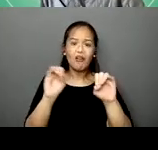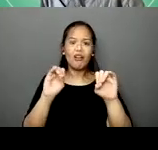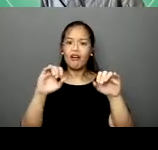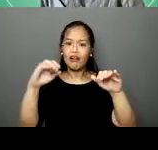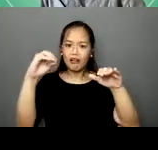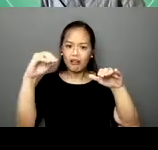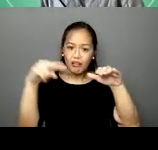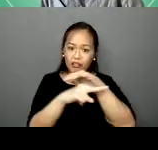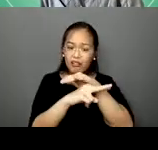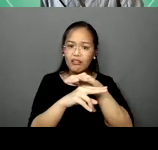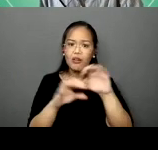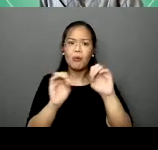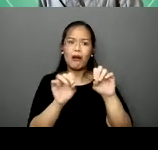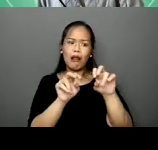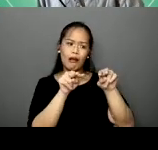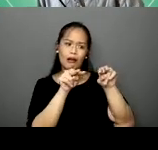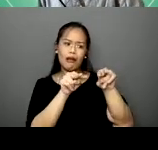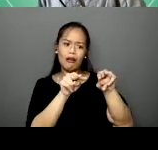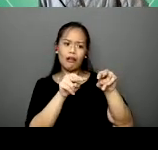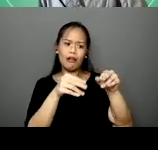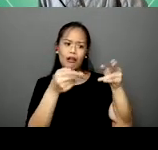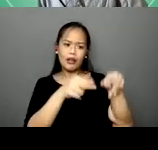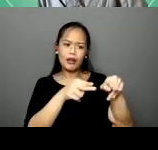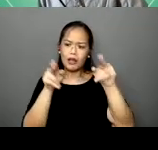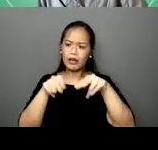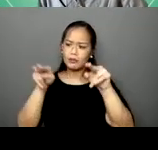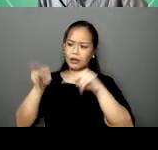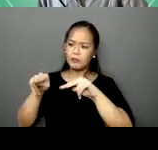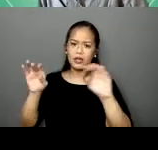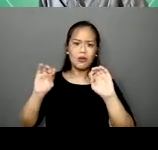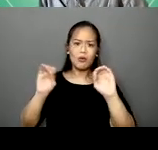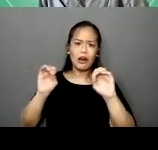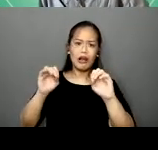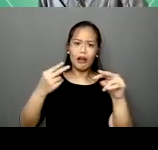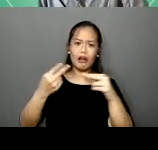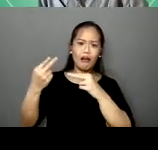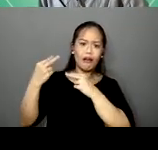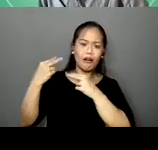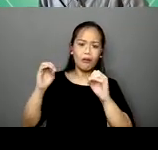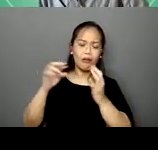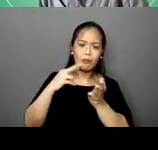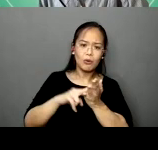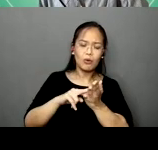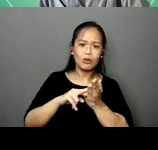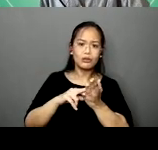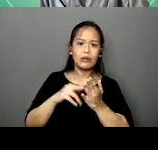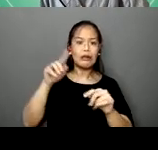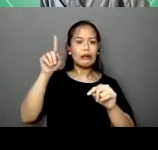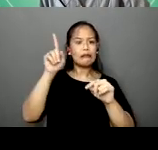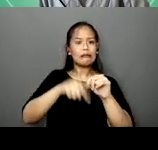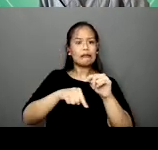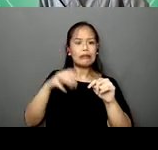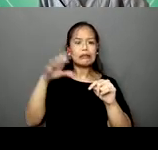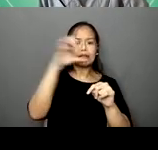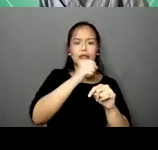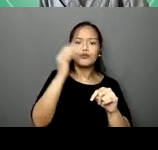tracking what is happening today, there's no way to call it sustainable because we don't know what will happen tomorrow. We don't know what will happen in a couple